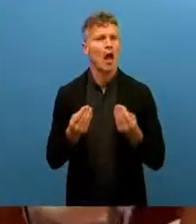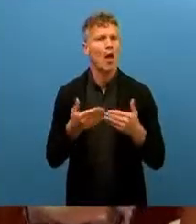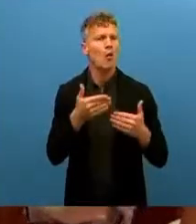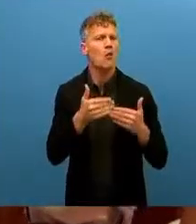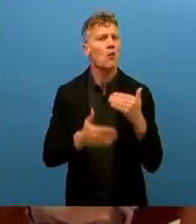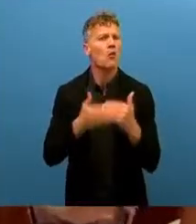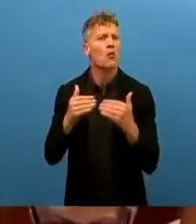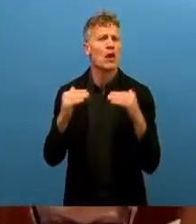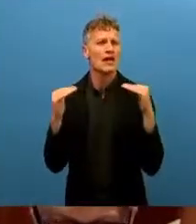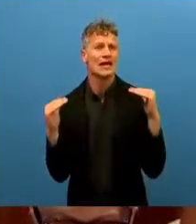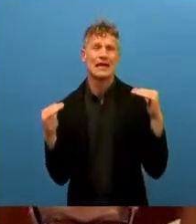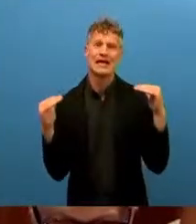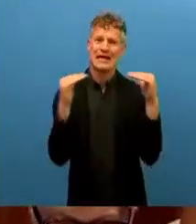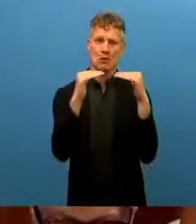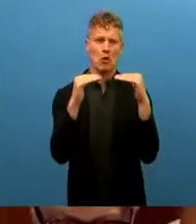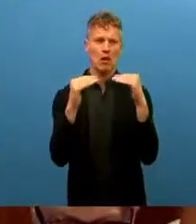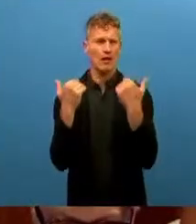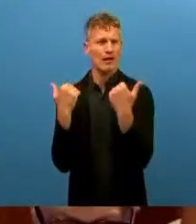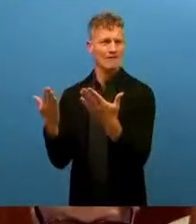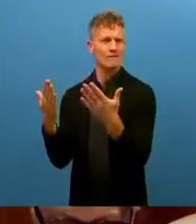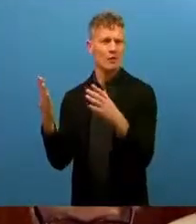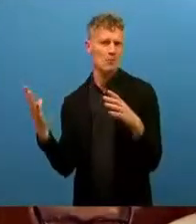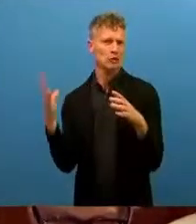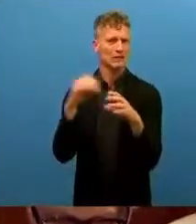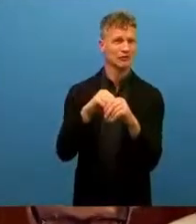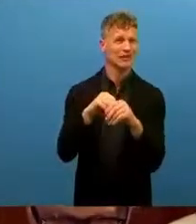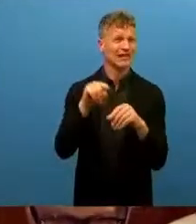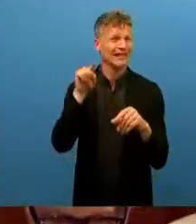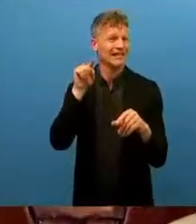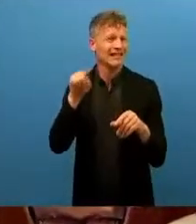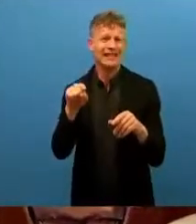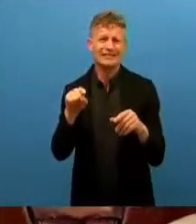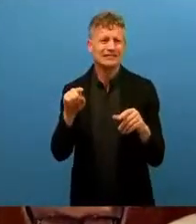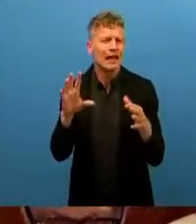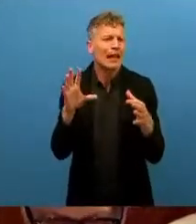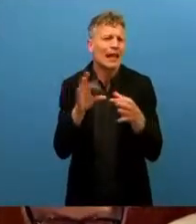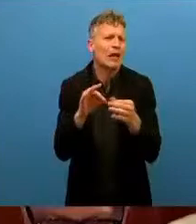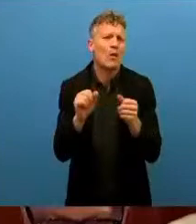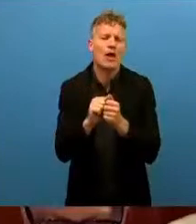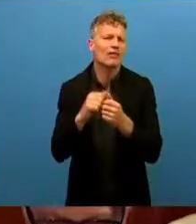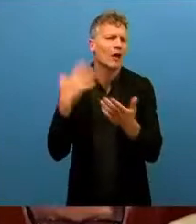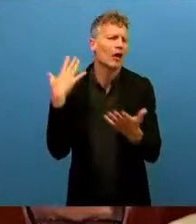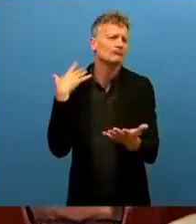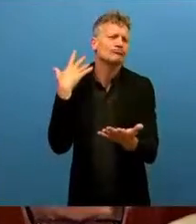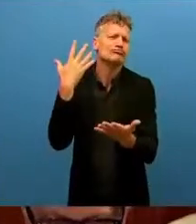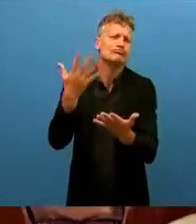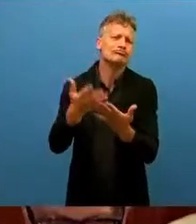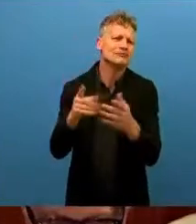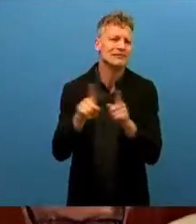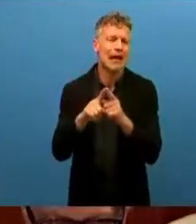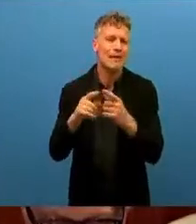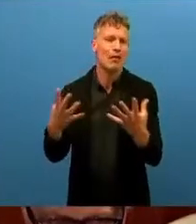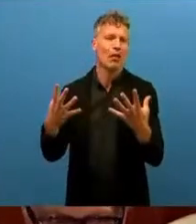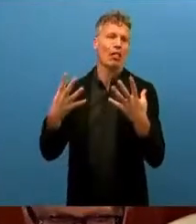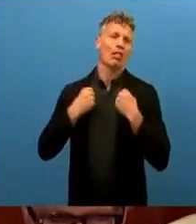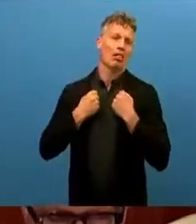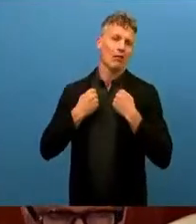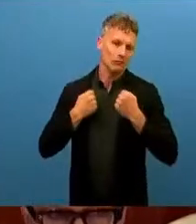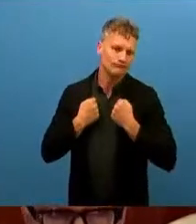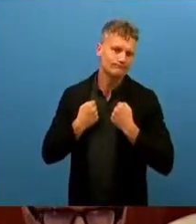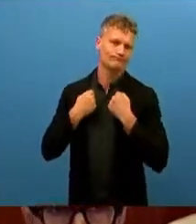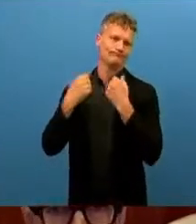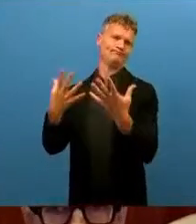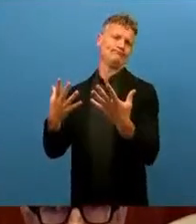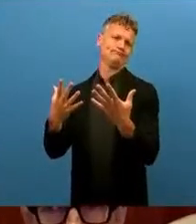of the broader journey toward decolonization, justice, and reconciliation. Indigenous peoples have waited too long to